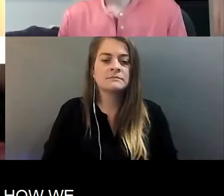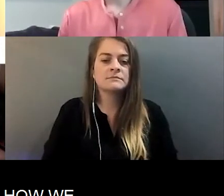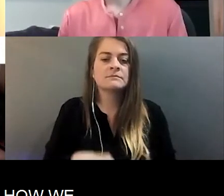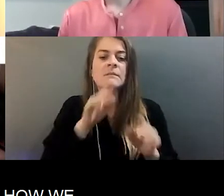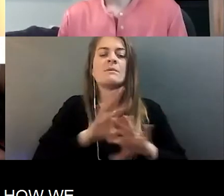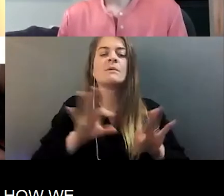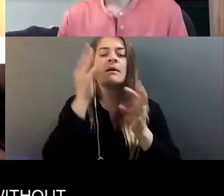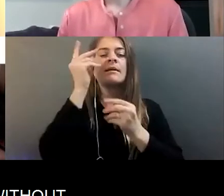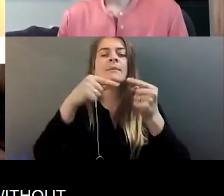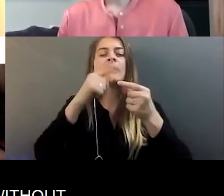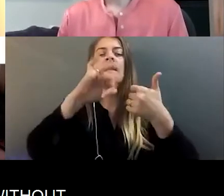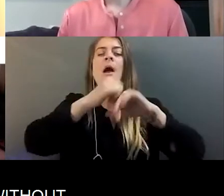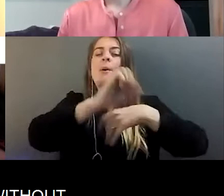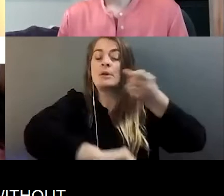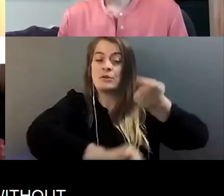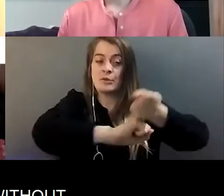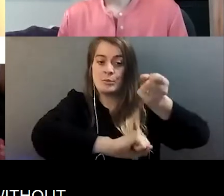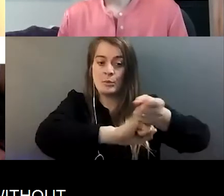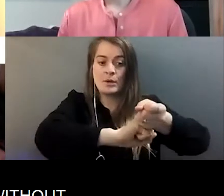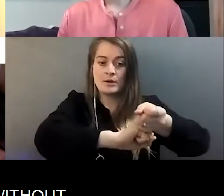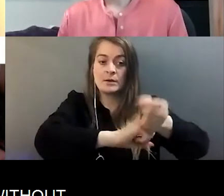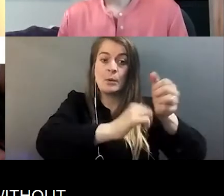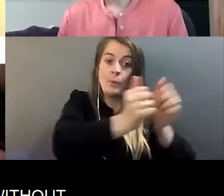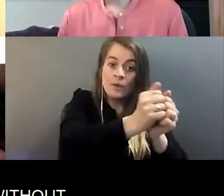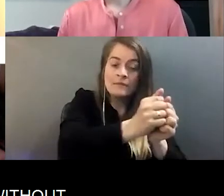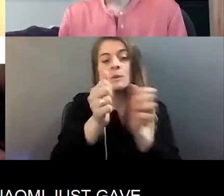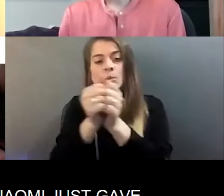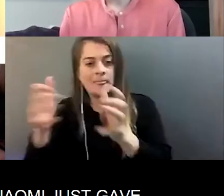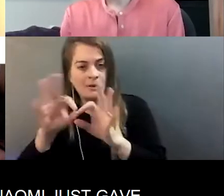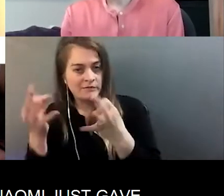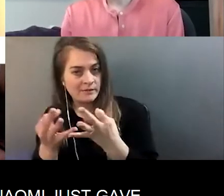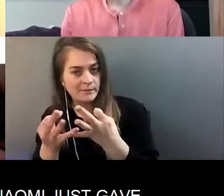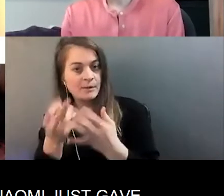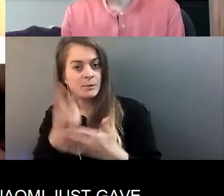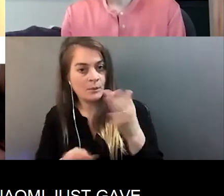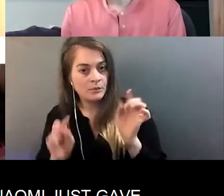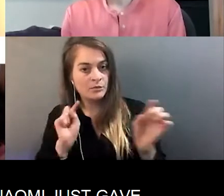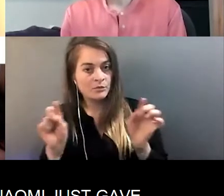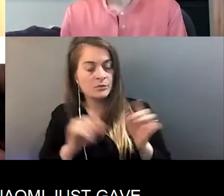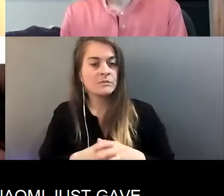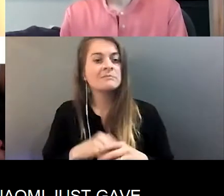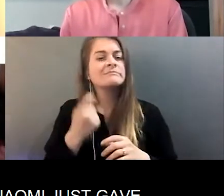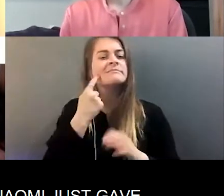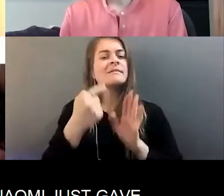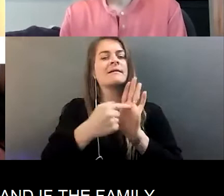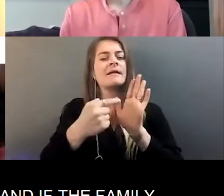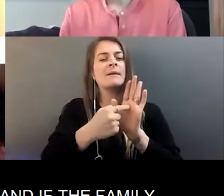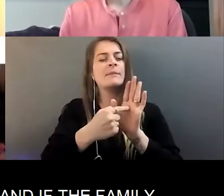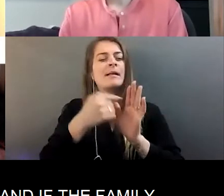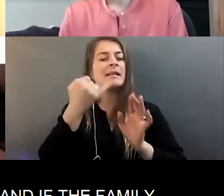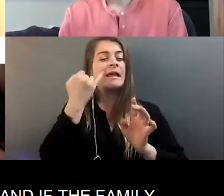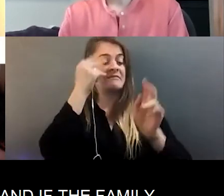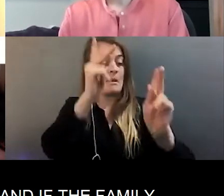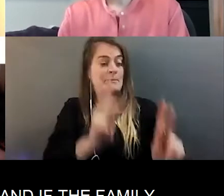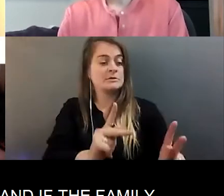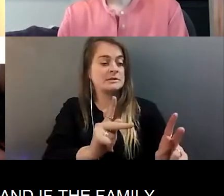how we can support them with and without family. Like, you know, the example Naomi just gave, if the person needs to have their